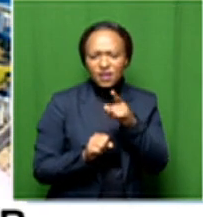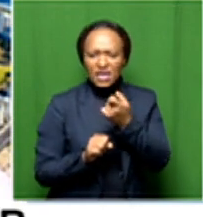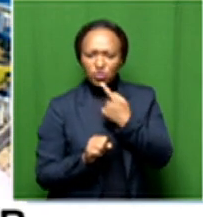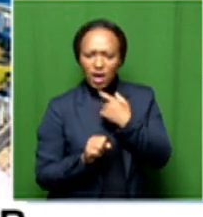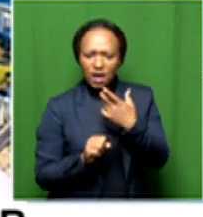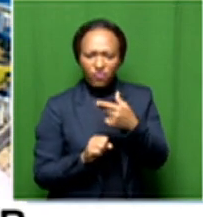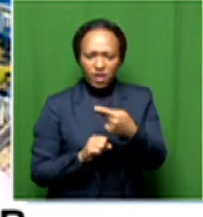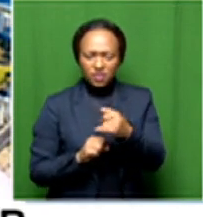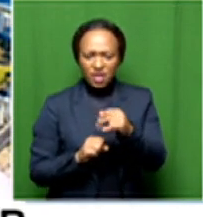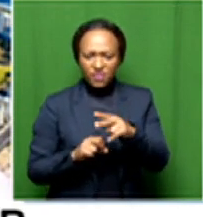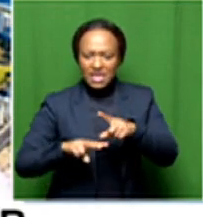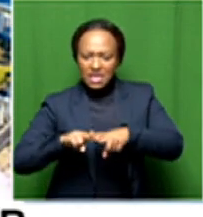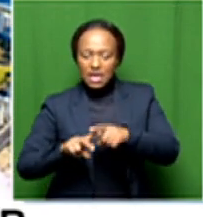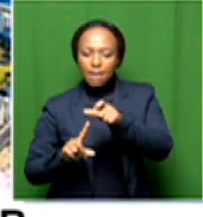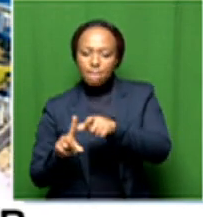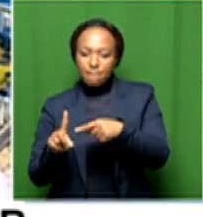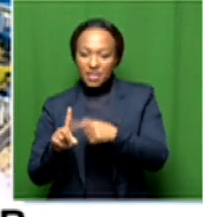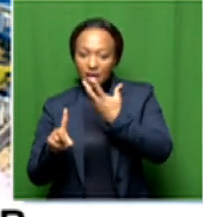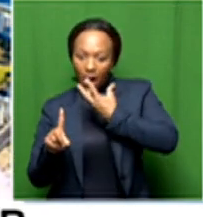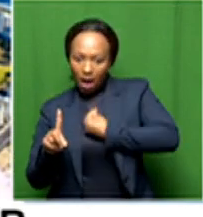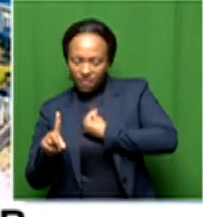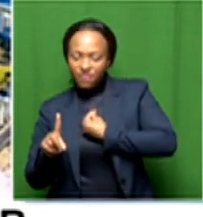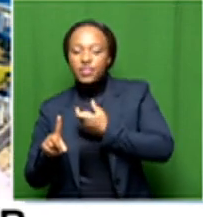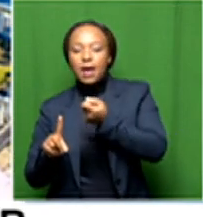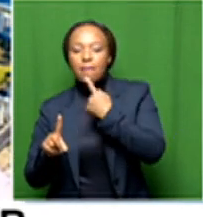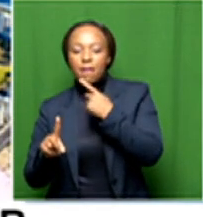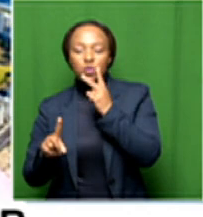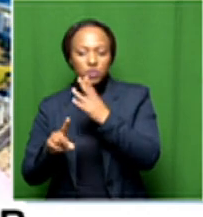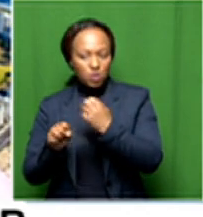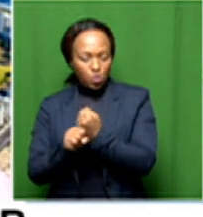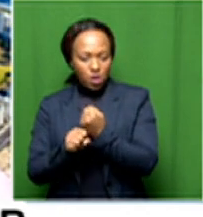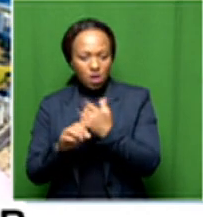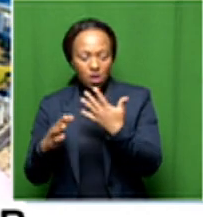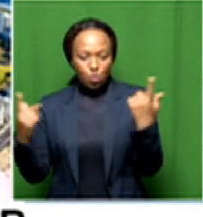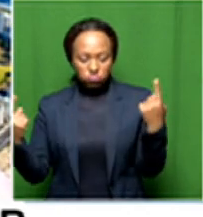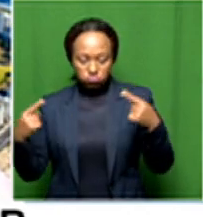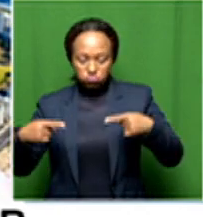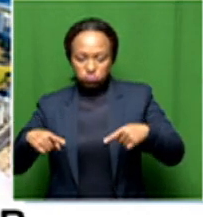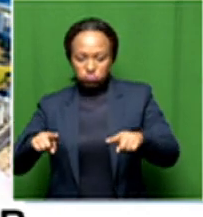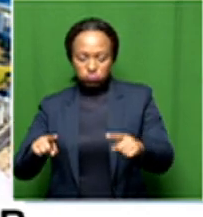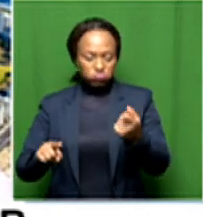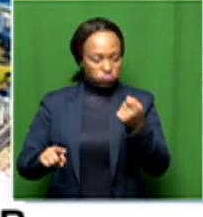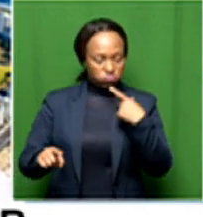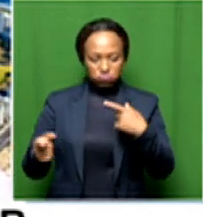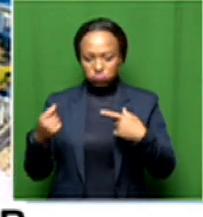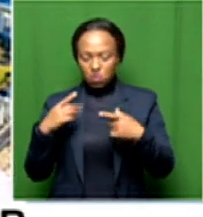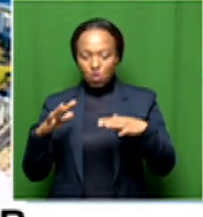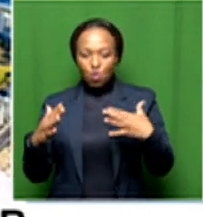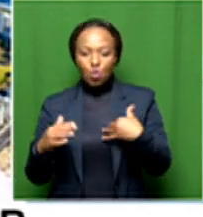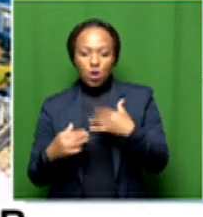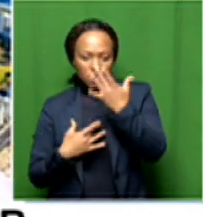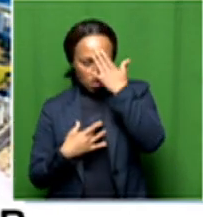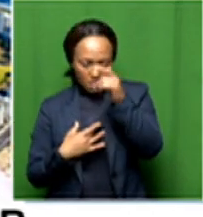drug in HIV-infected persons. The second thing is that our trial, like those 2 trials, are evaluating ambulatory